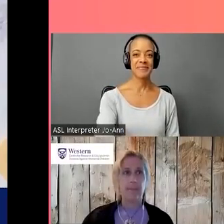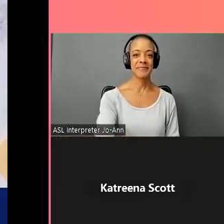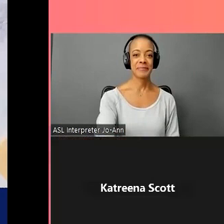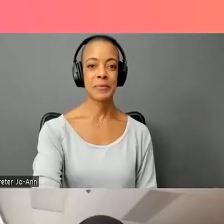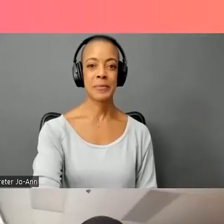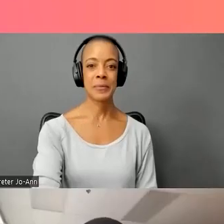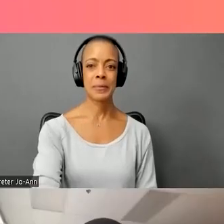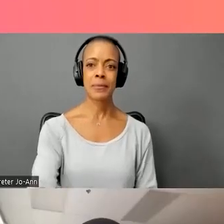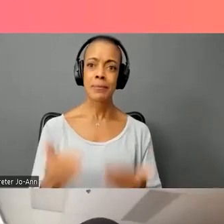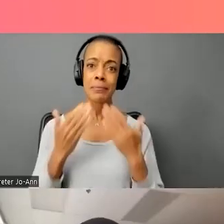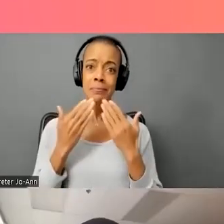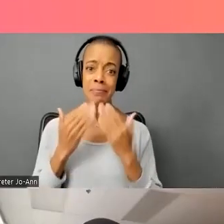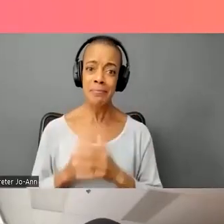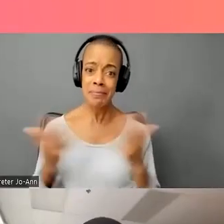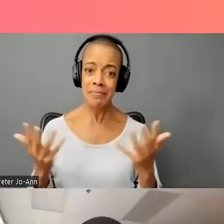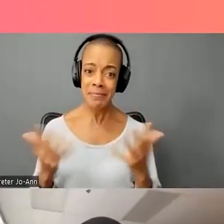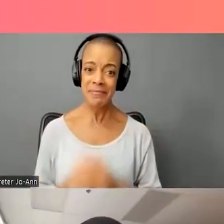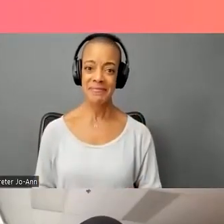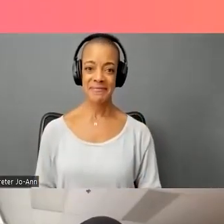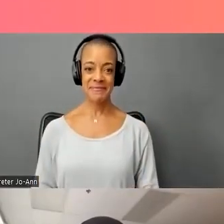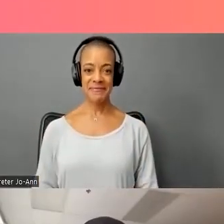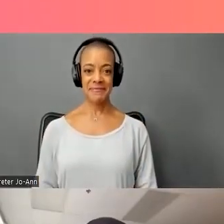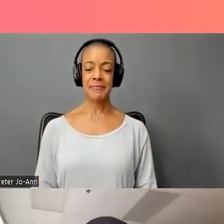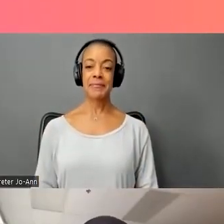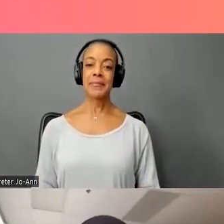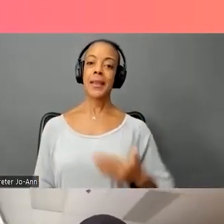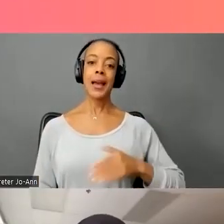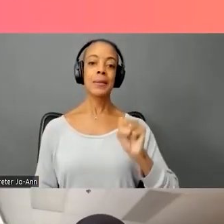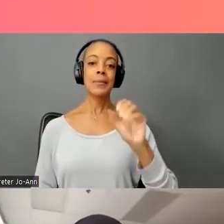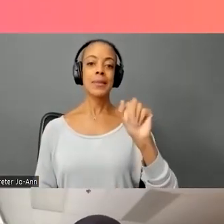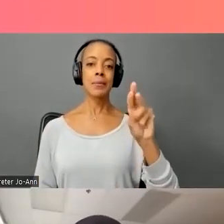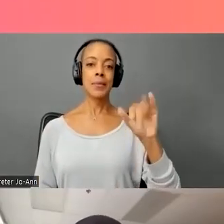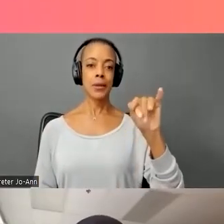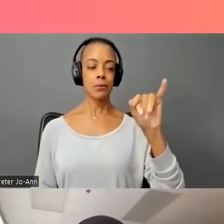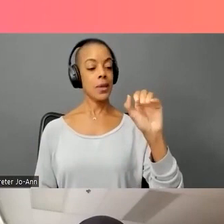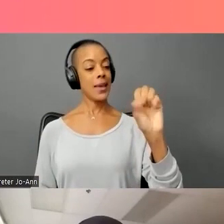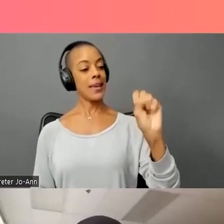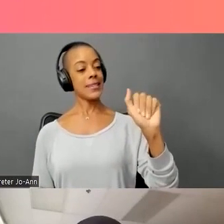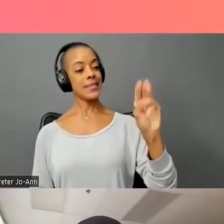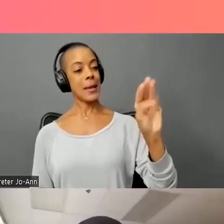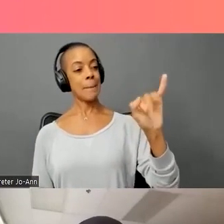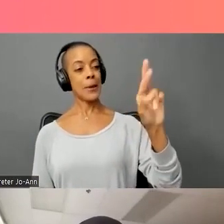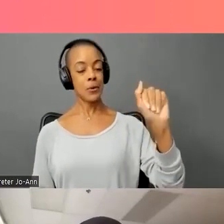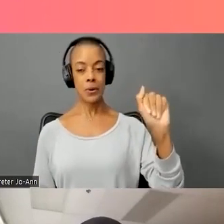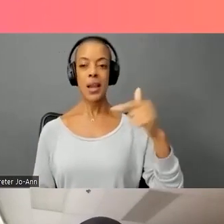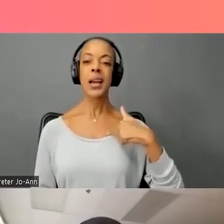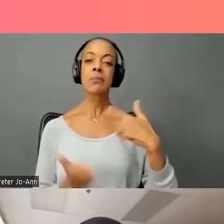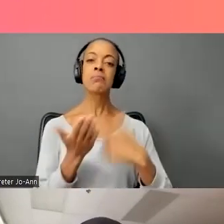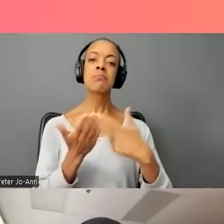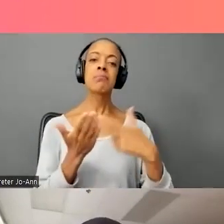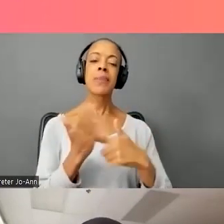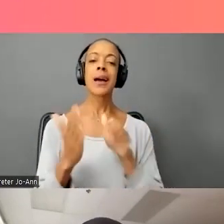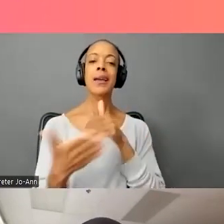Thank you so much. Hi, everyone. I'm Samira Omar, and today I'll be talking to you a little bit about how anti-Black